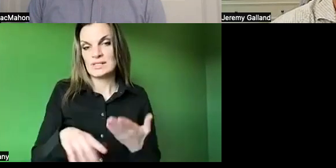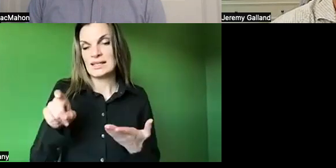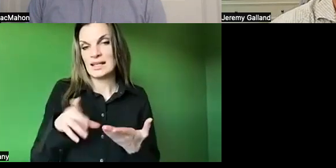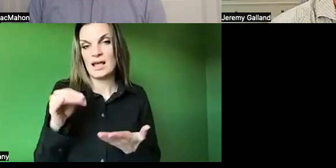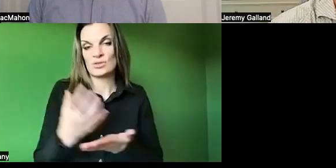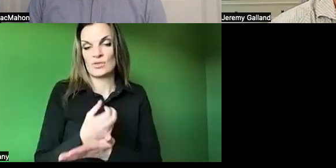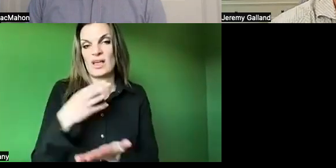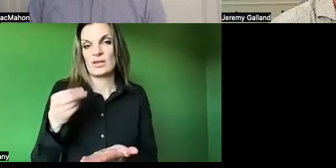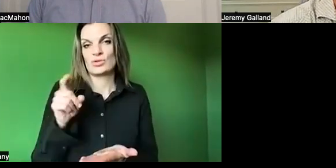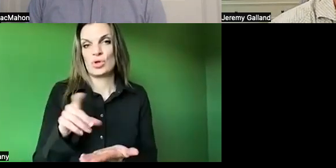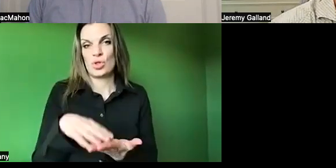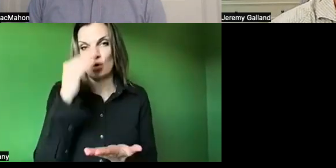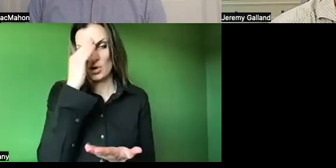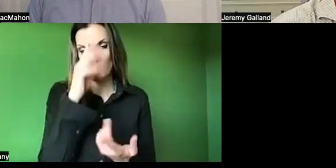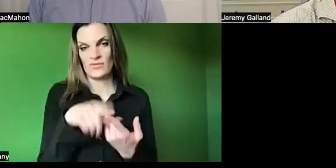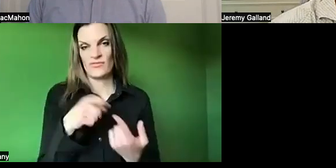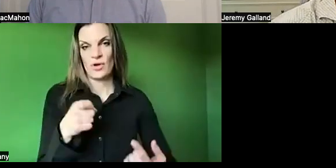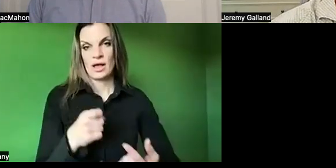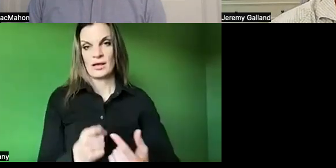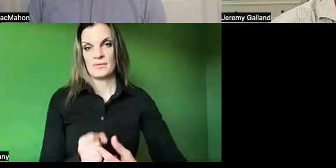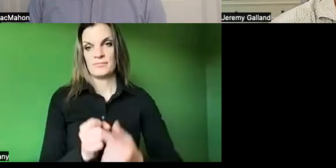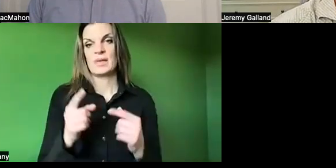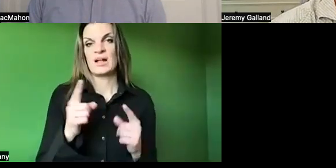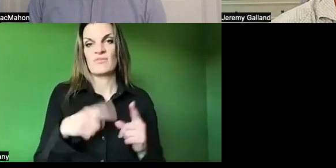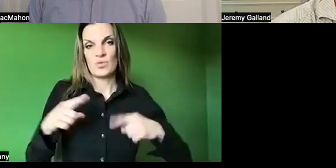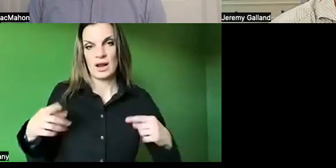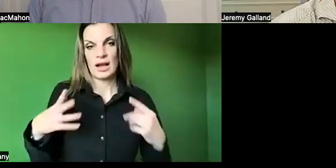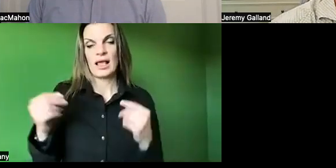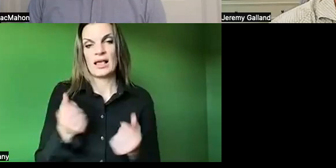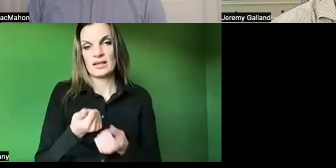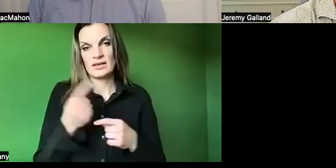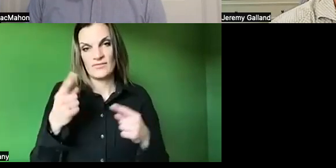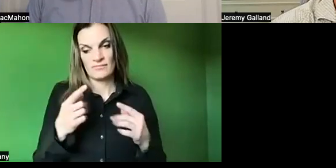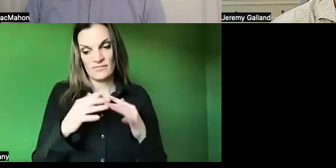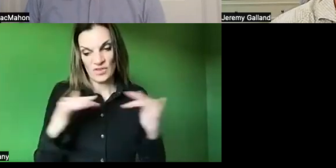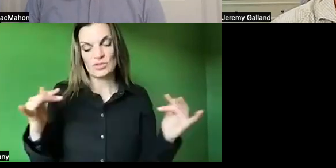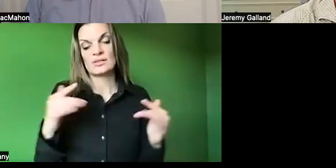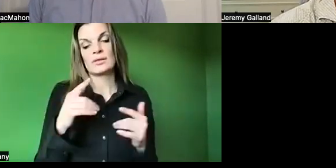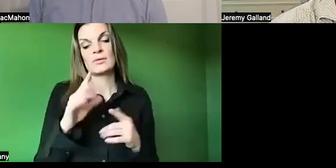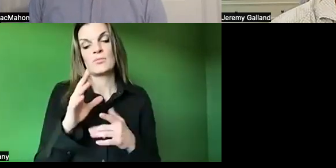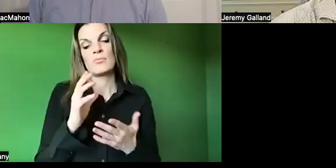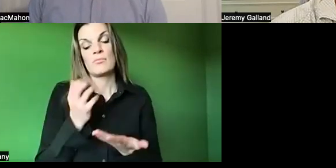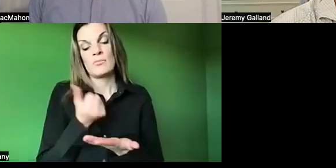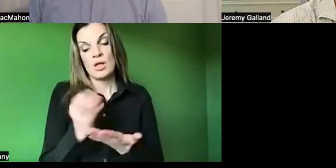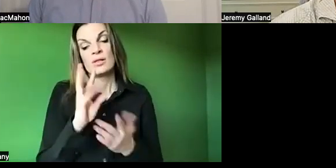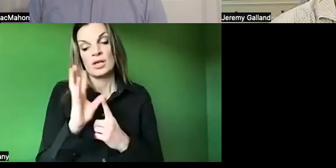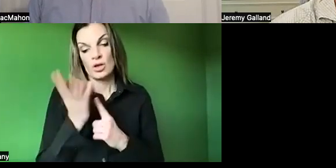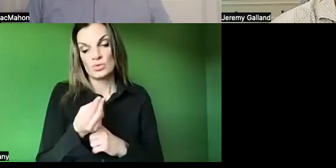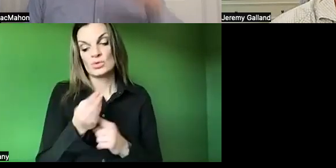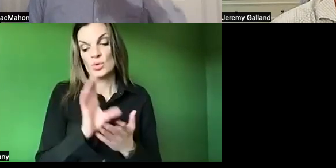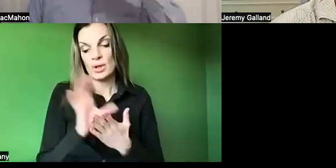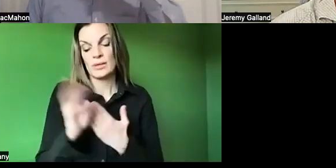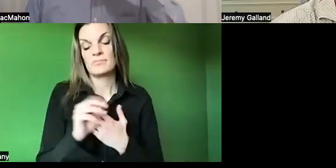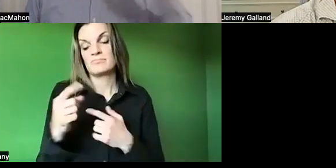and should learn from a diverse, multicultural curriculum. And that's been going on in schools for the last